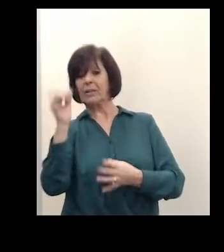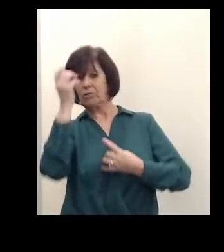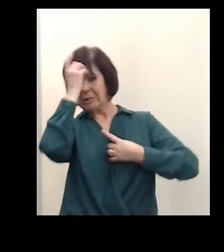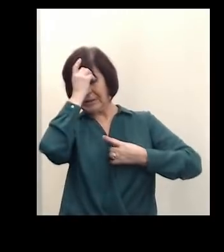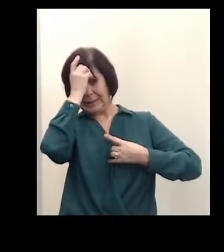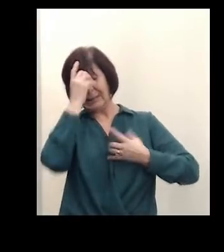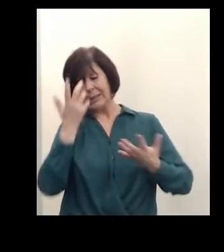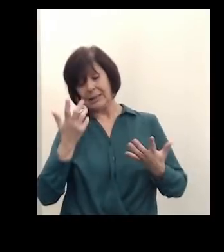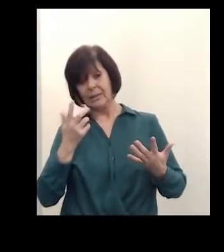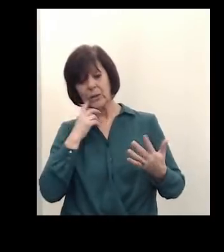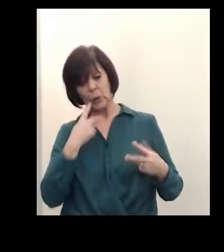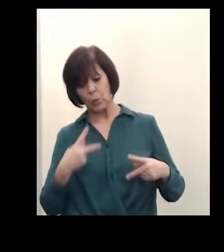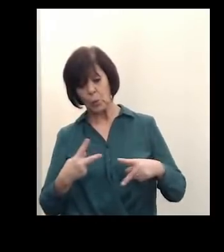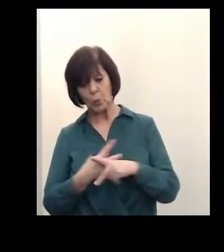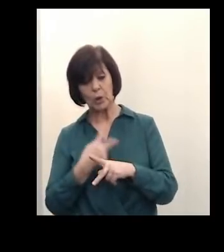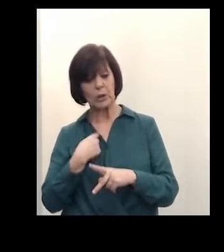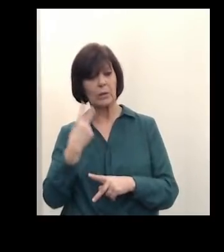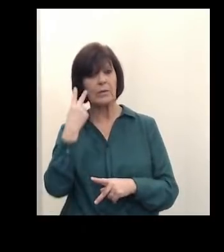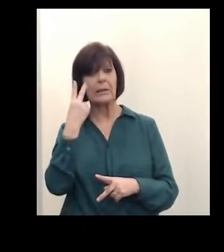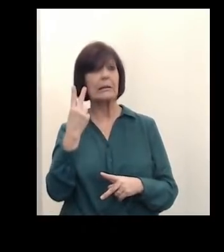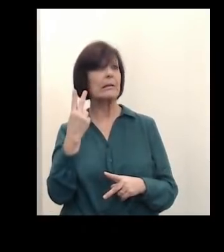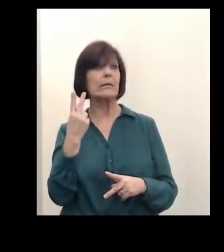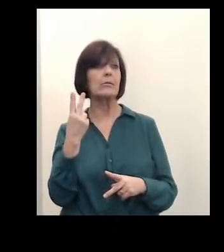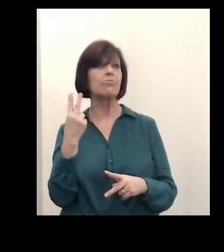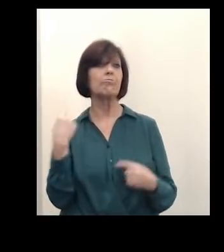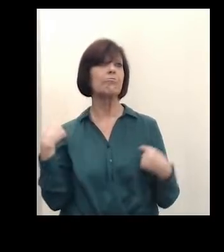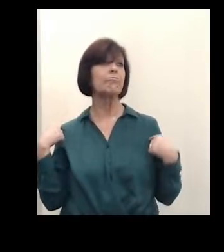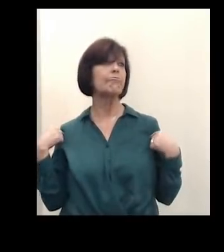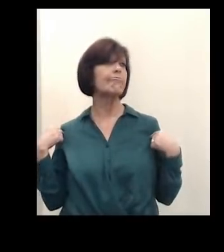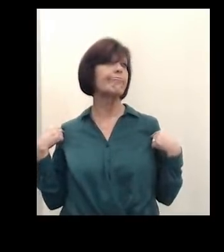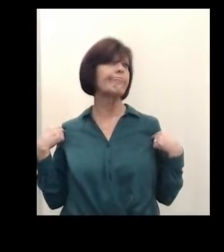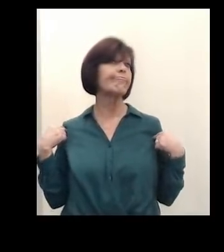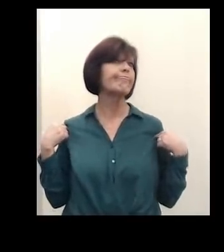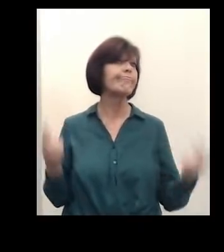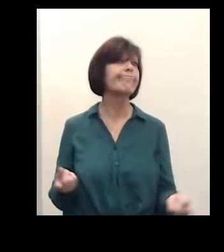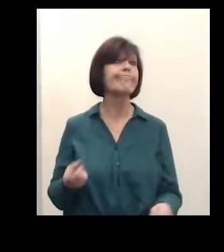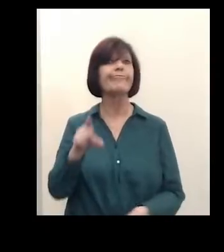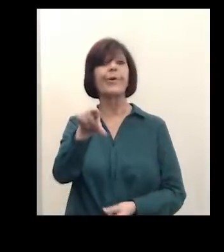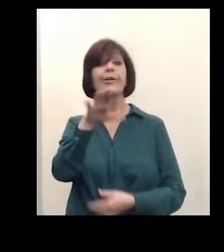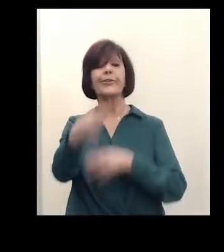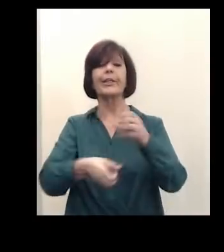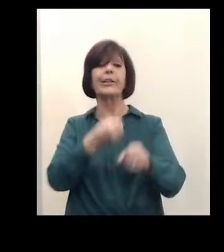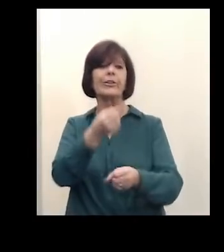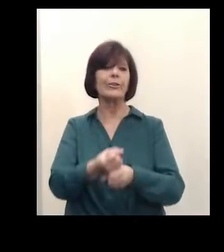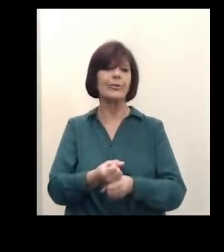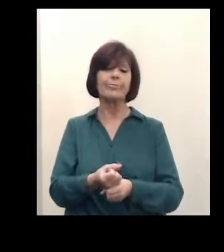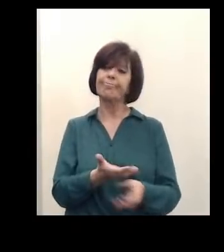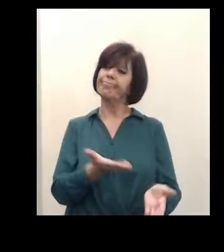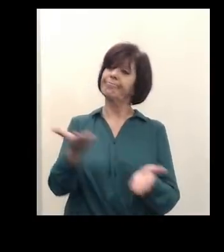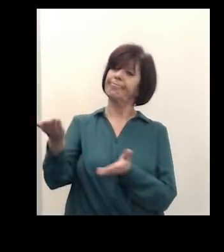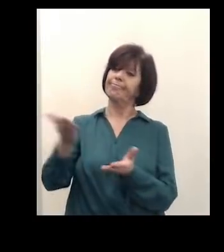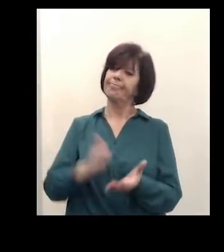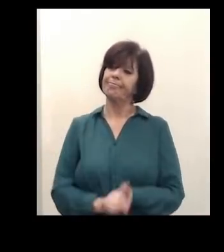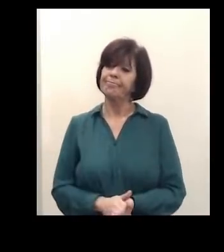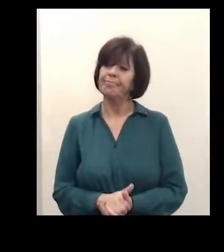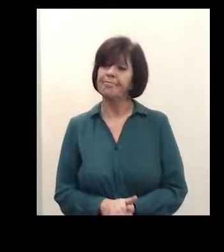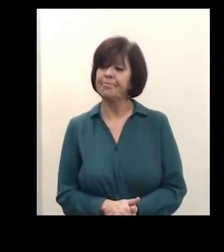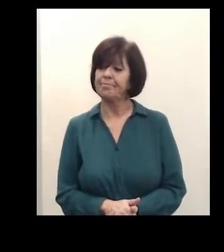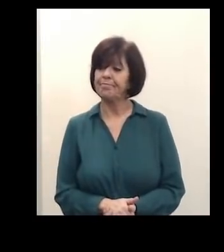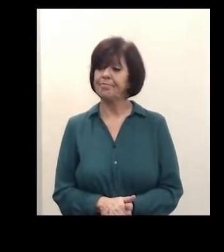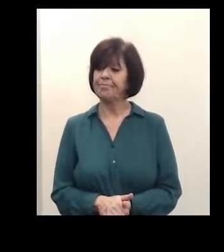worst one that we've seen as a country in nearly 100 years. So, Dr. Burstein.